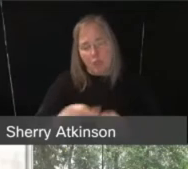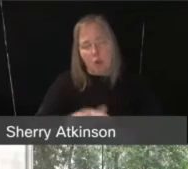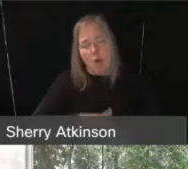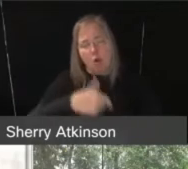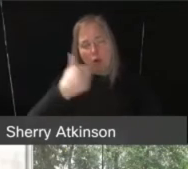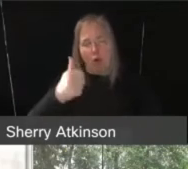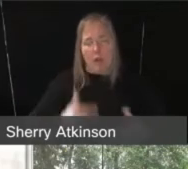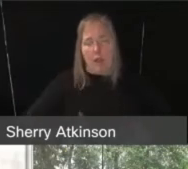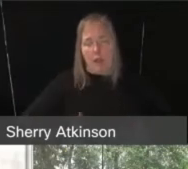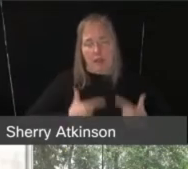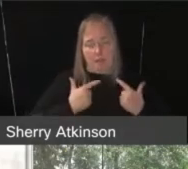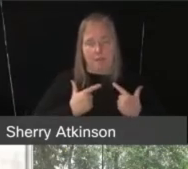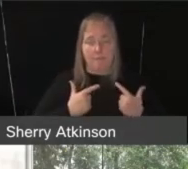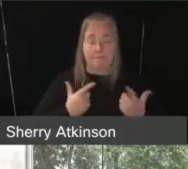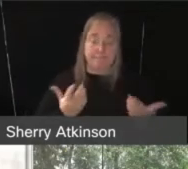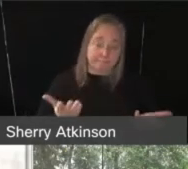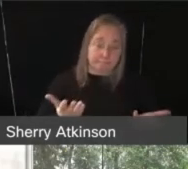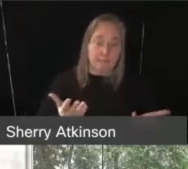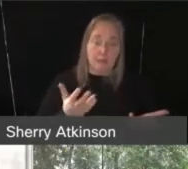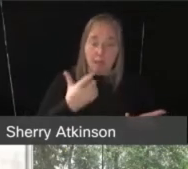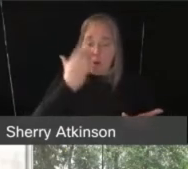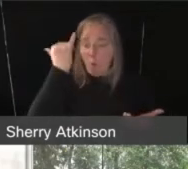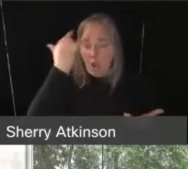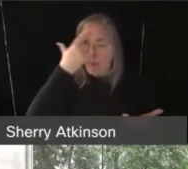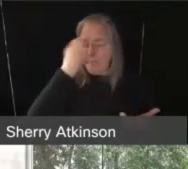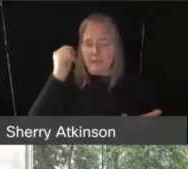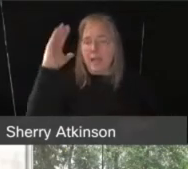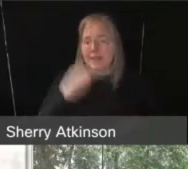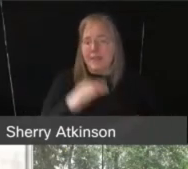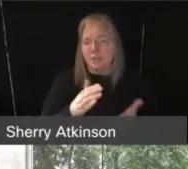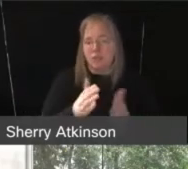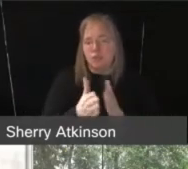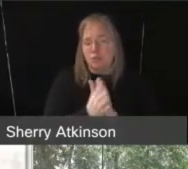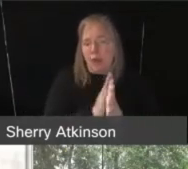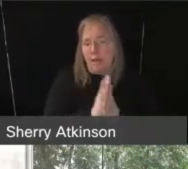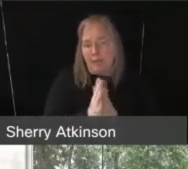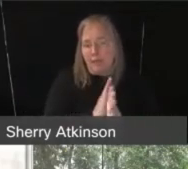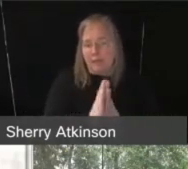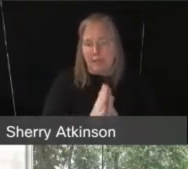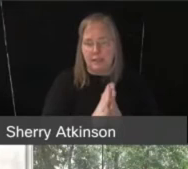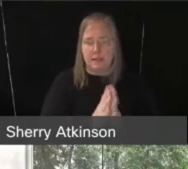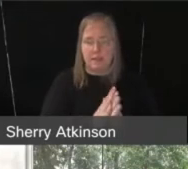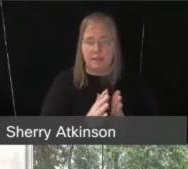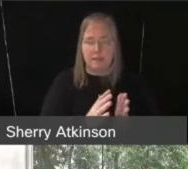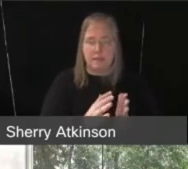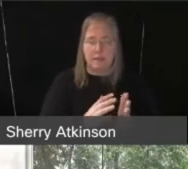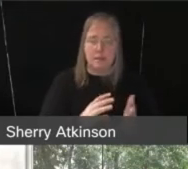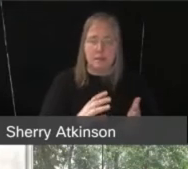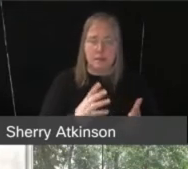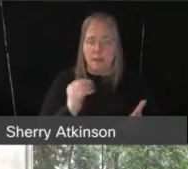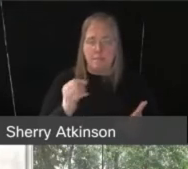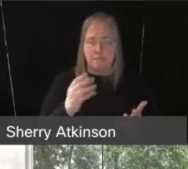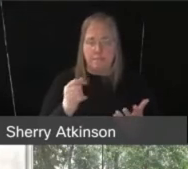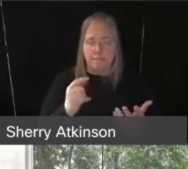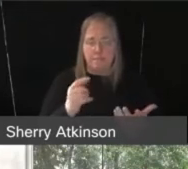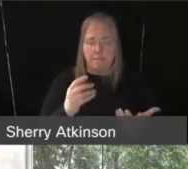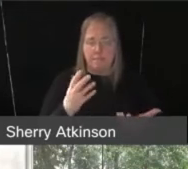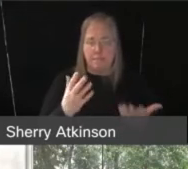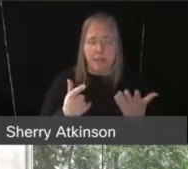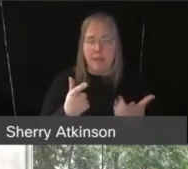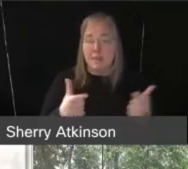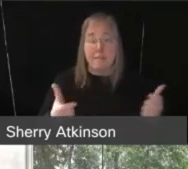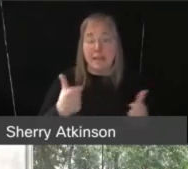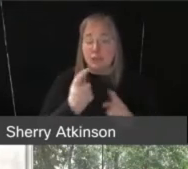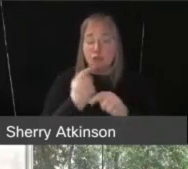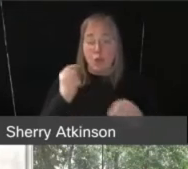life, and because of the amount of traffic that it has, the heaviest truck that you may have on a local road is a garbage truck that will